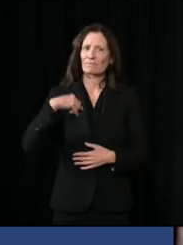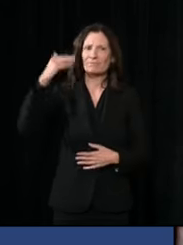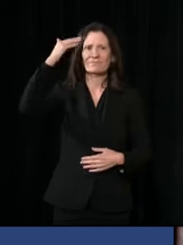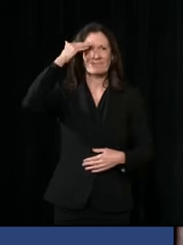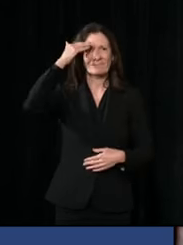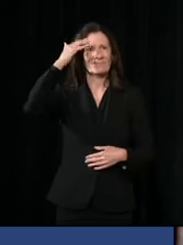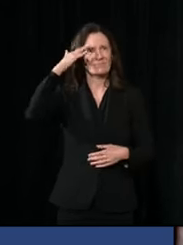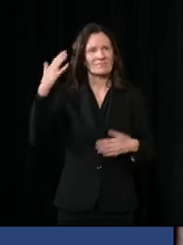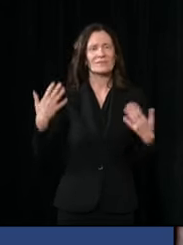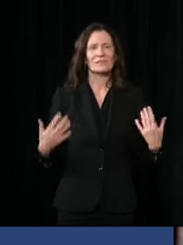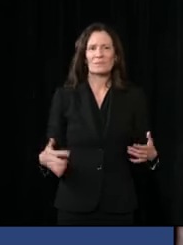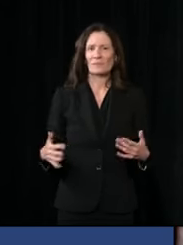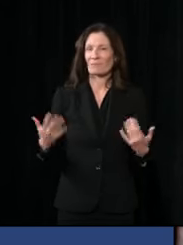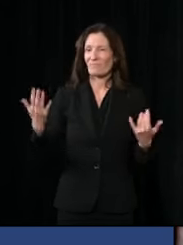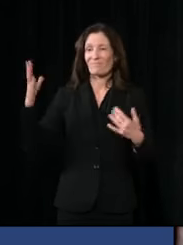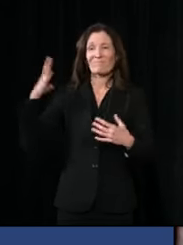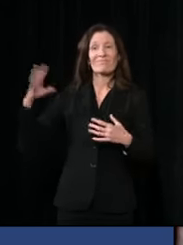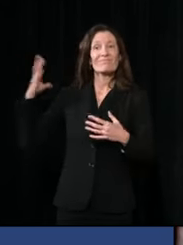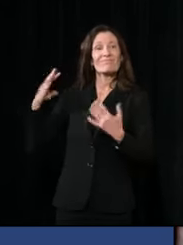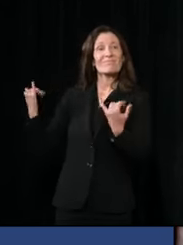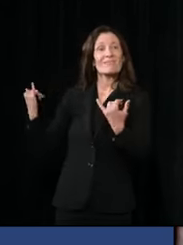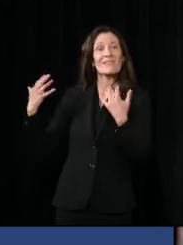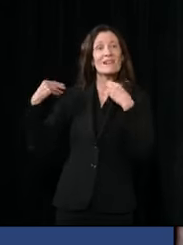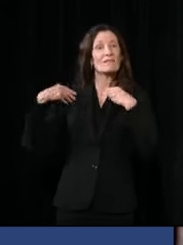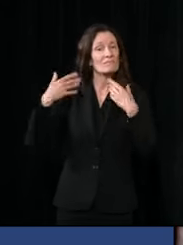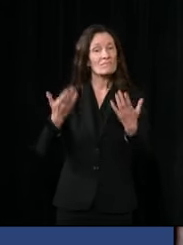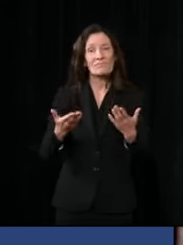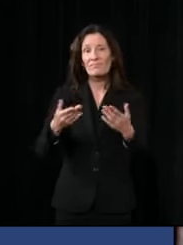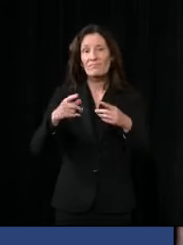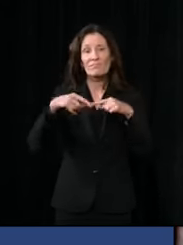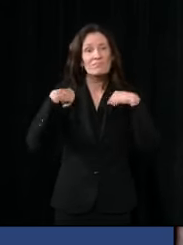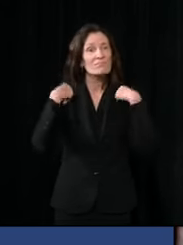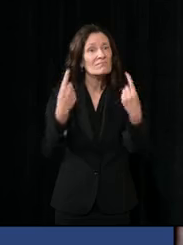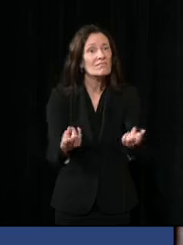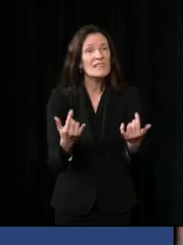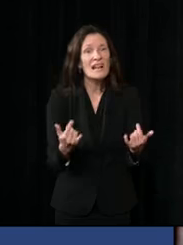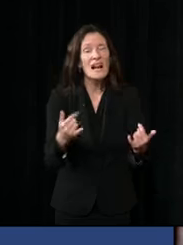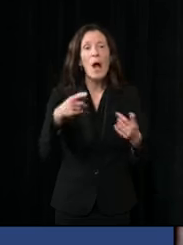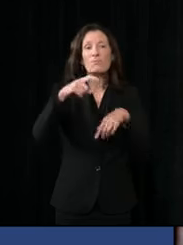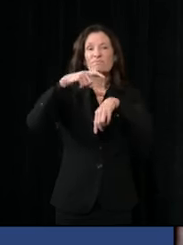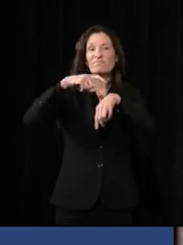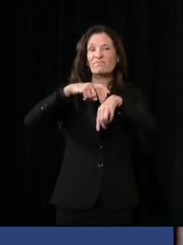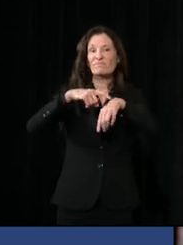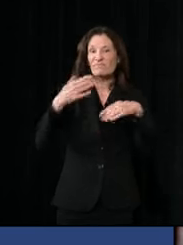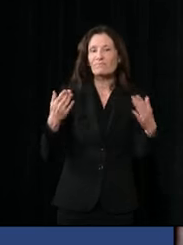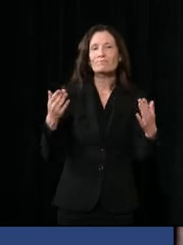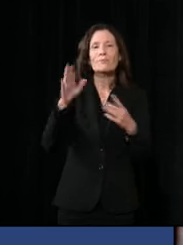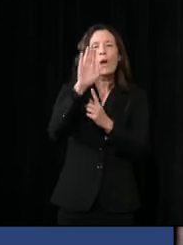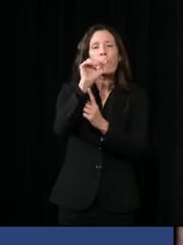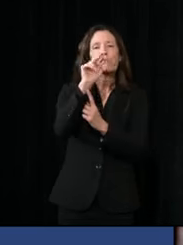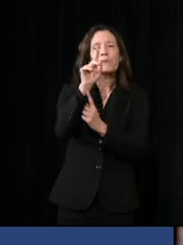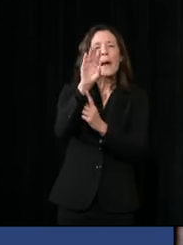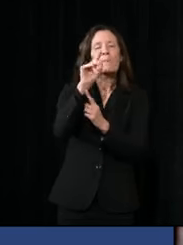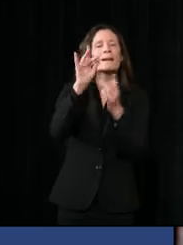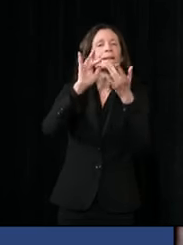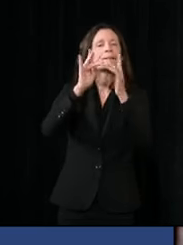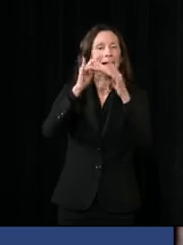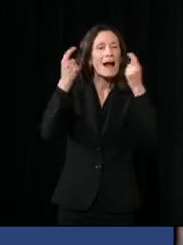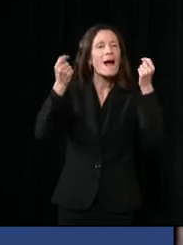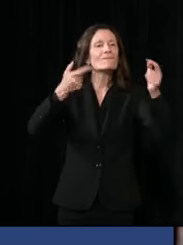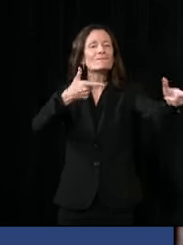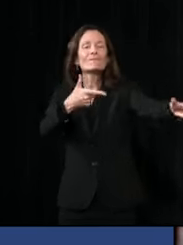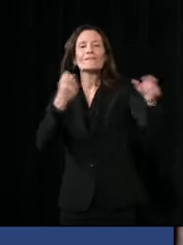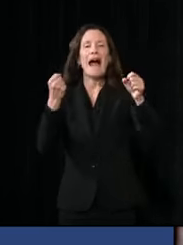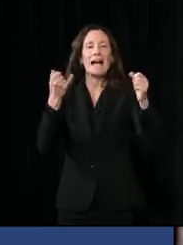extend Pennsylvania's broadband network to ensure all Pennsylvanians have access to the internet. It's smart for businesses,